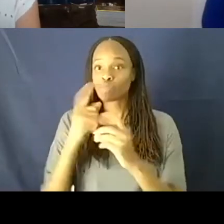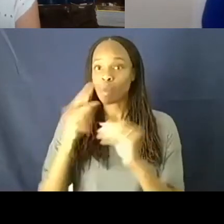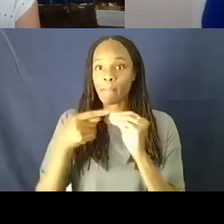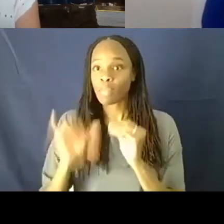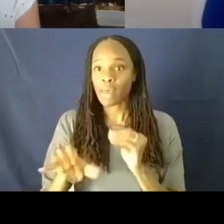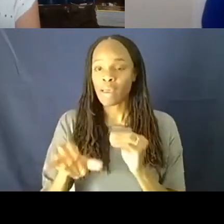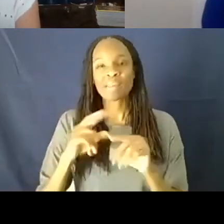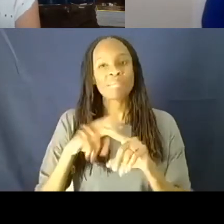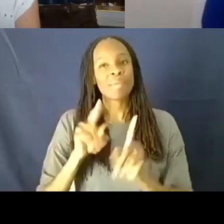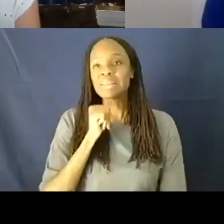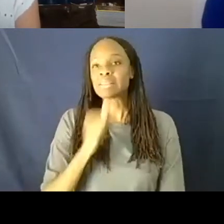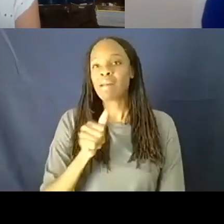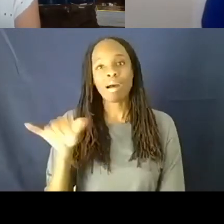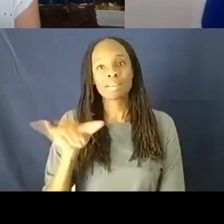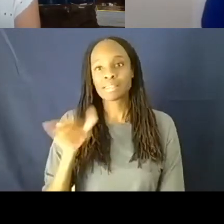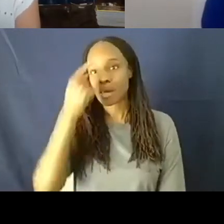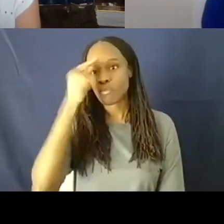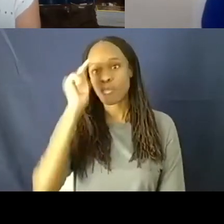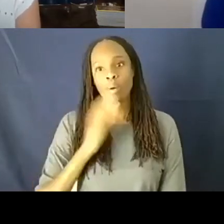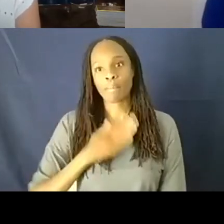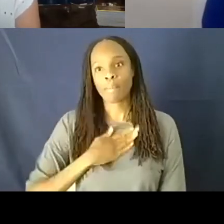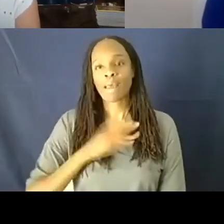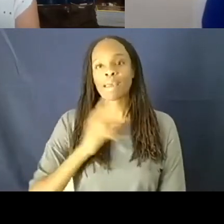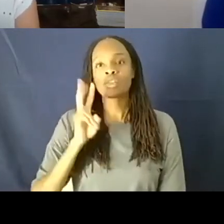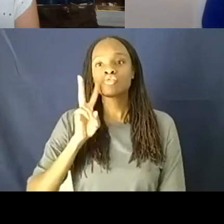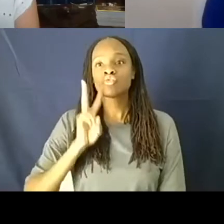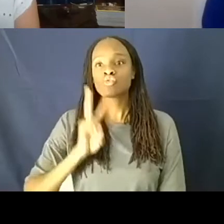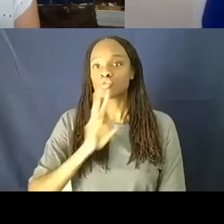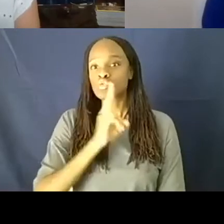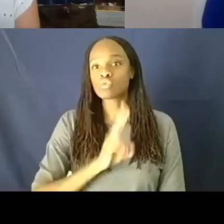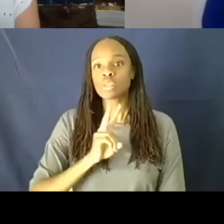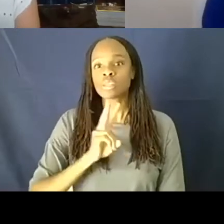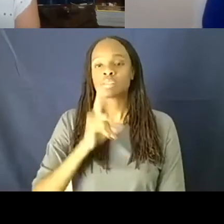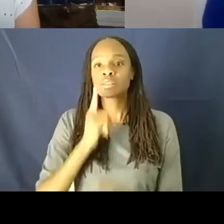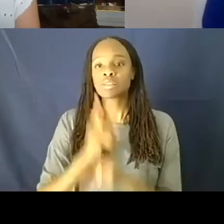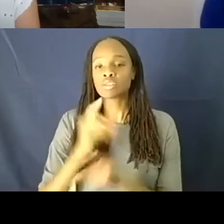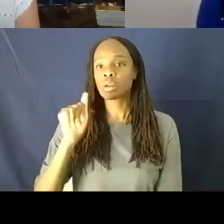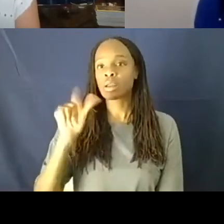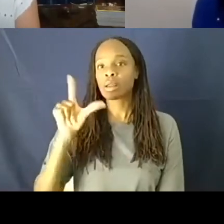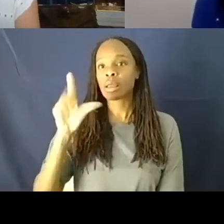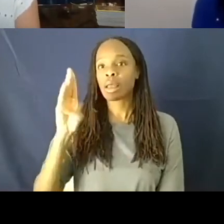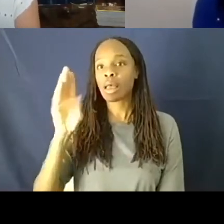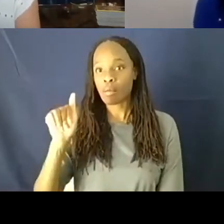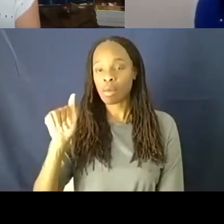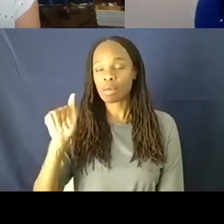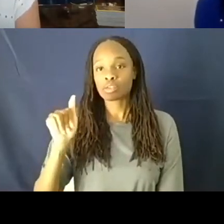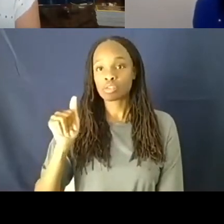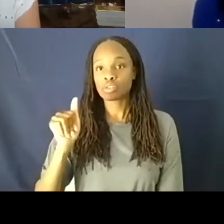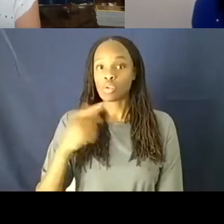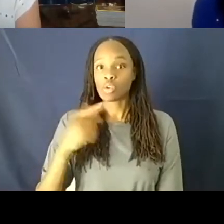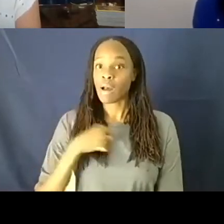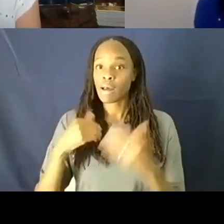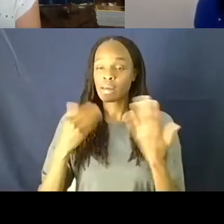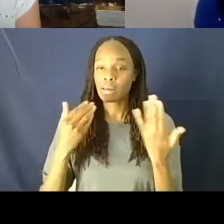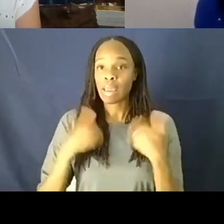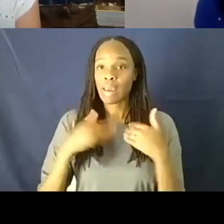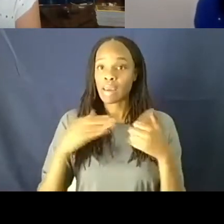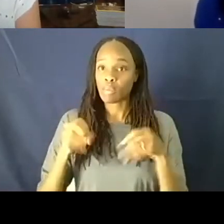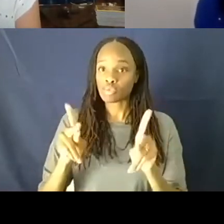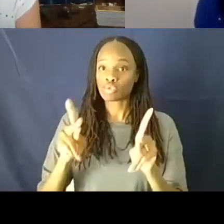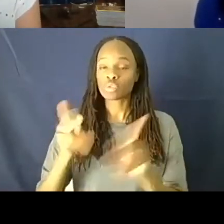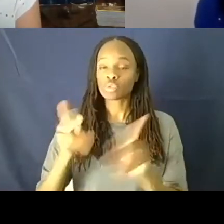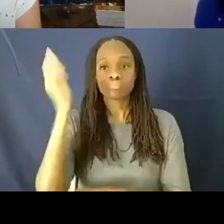case for my twin sister, Alba. And I came upon an opportunity to speak with President